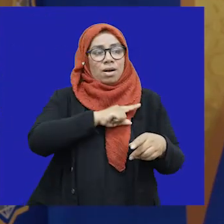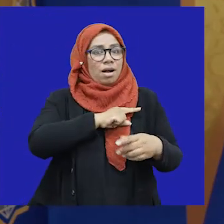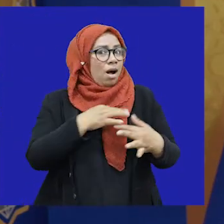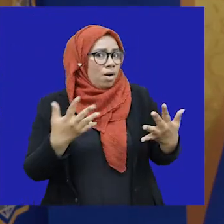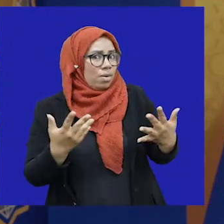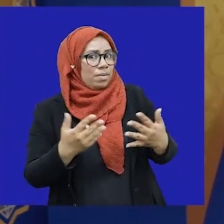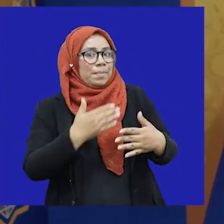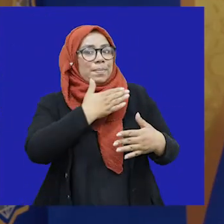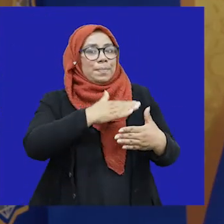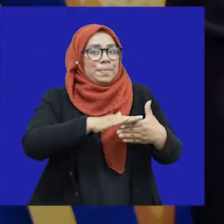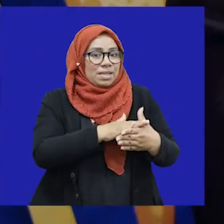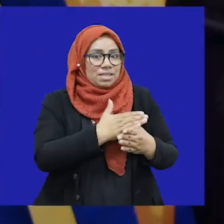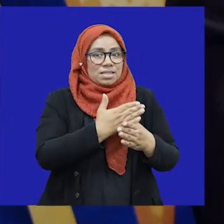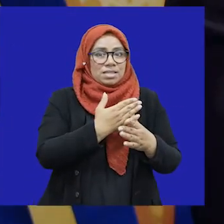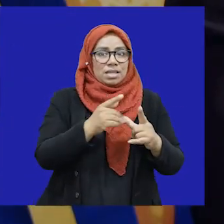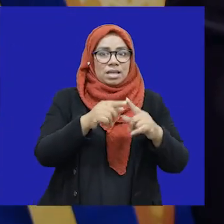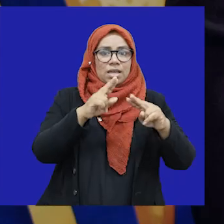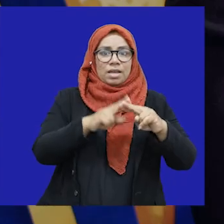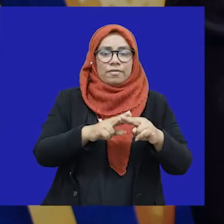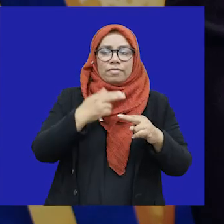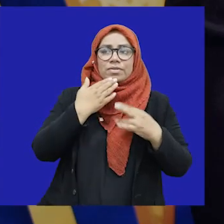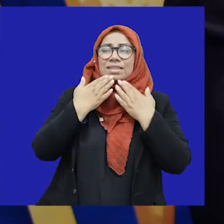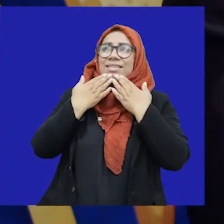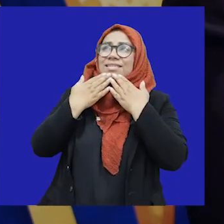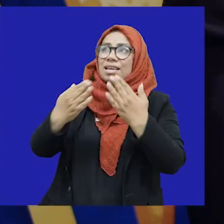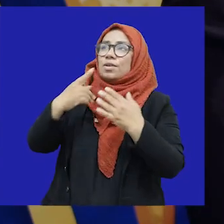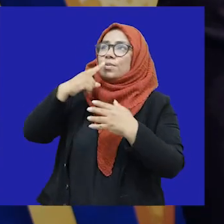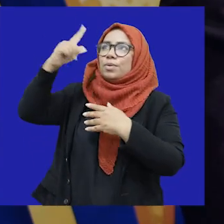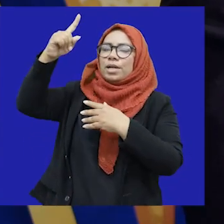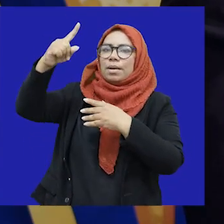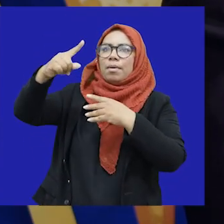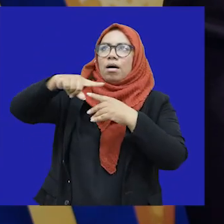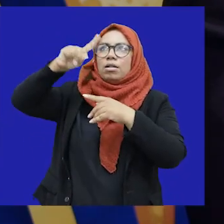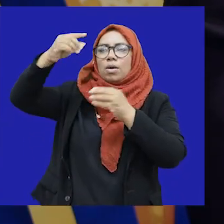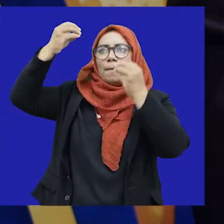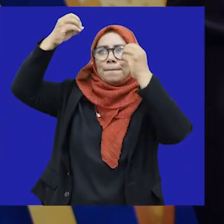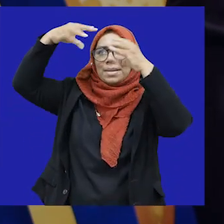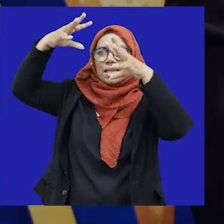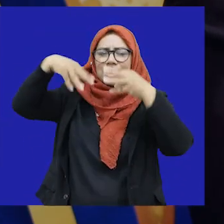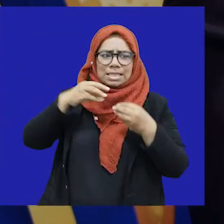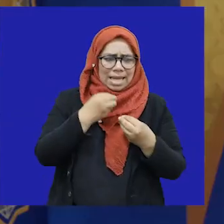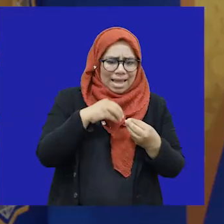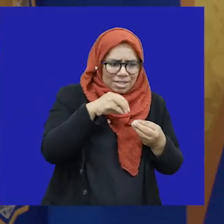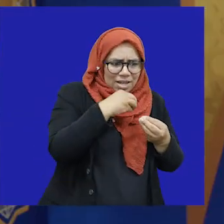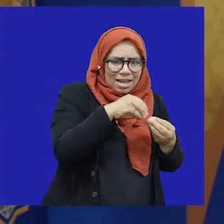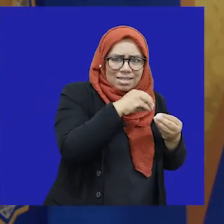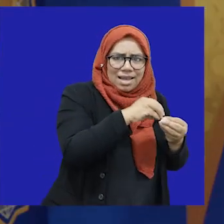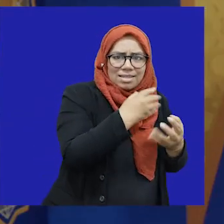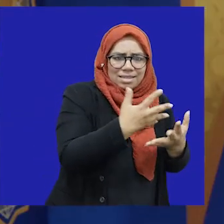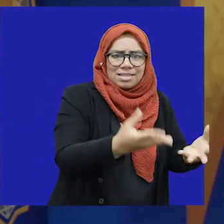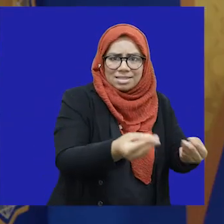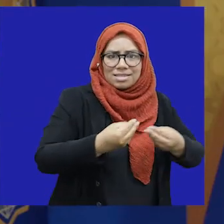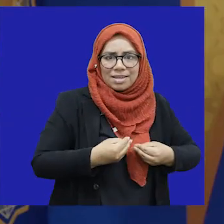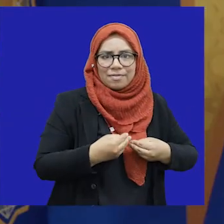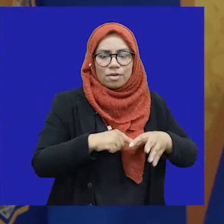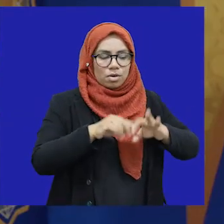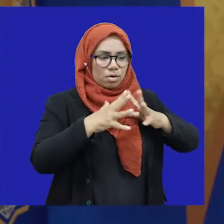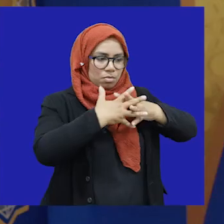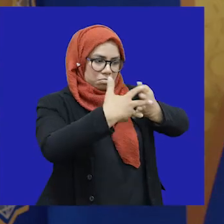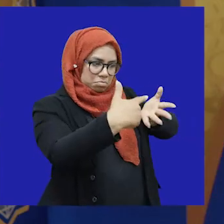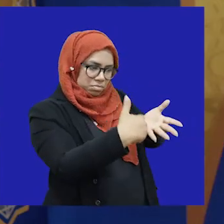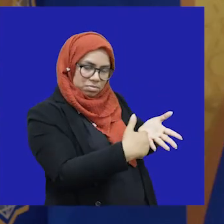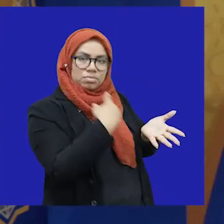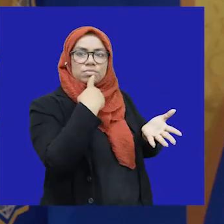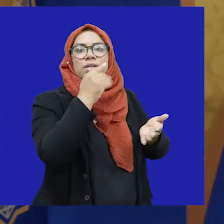to misuse the funds, it is better to pay the lender directly. The seventh category is for